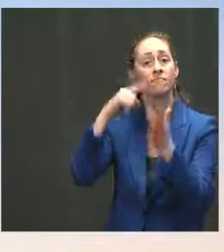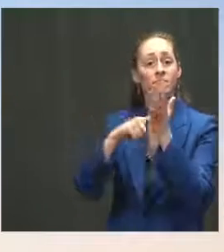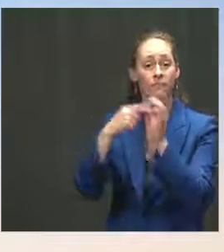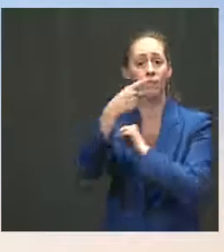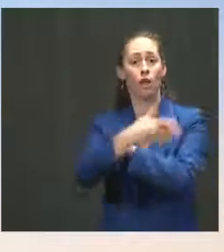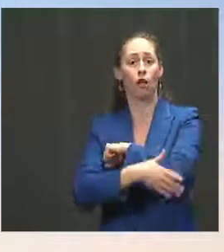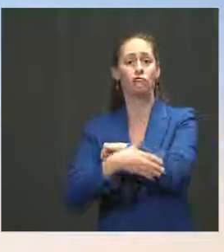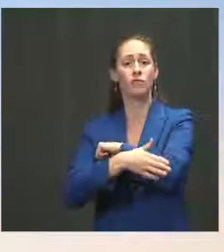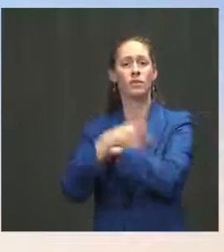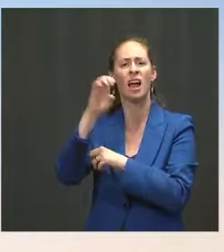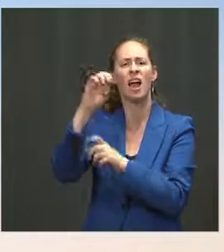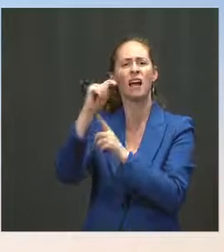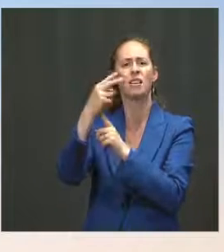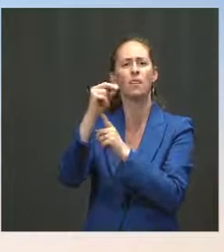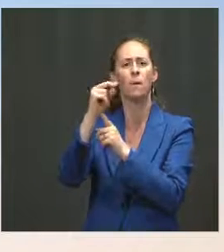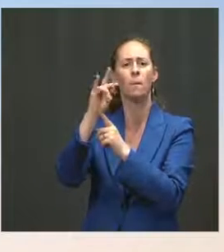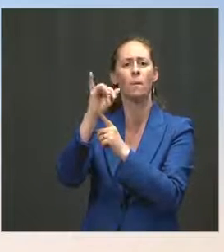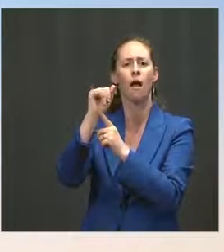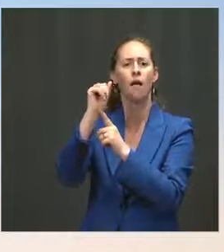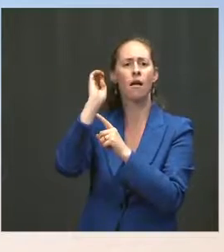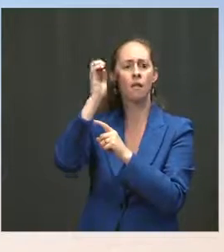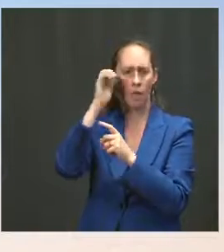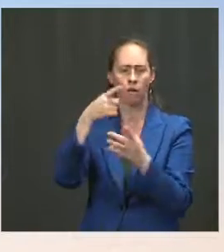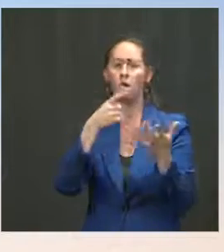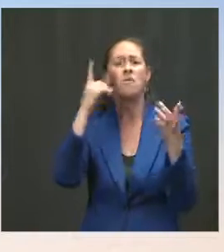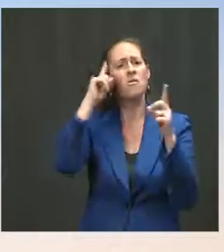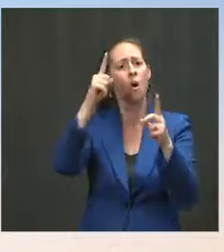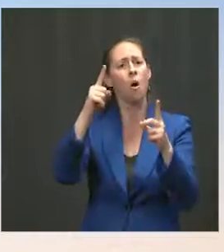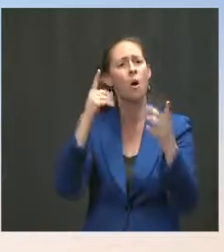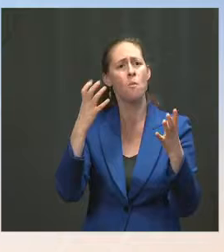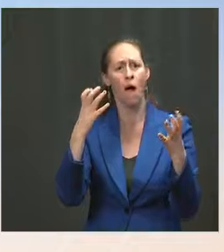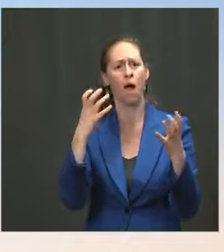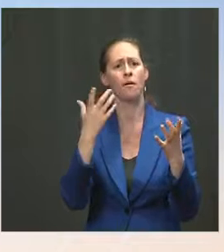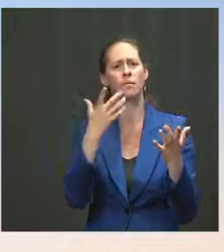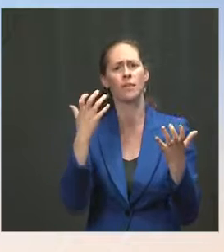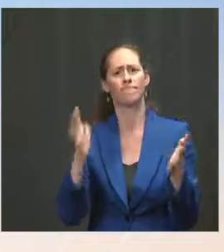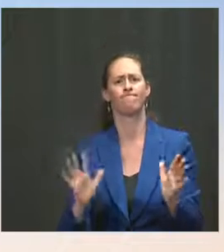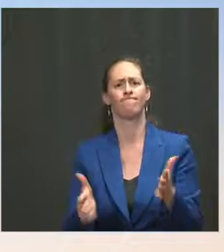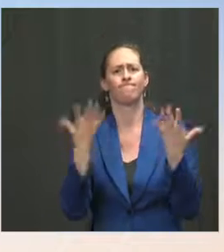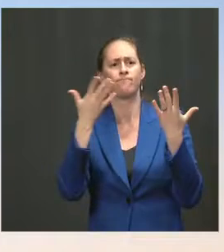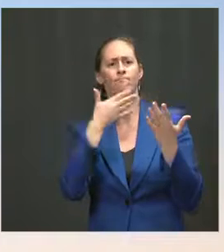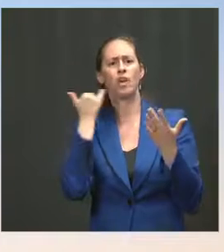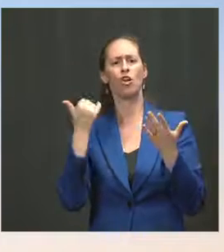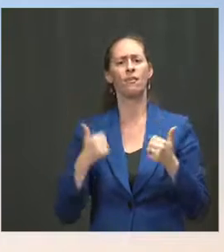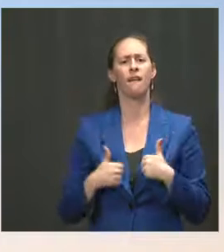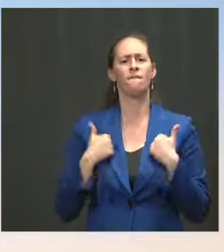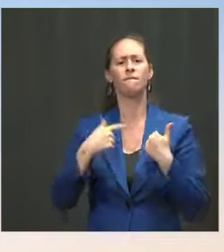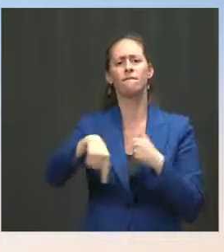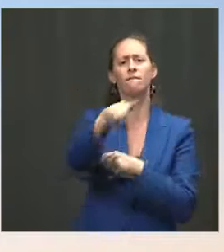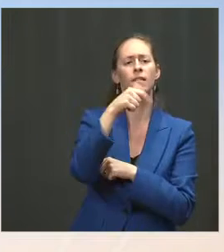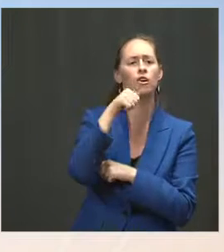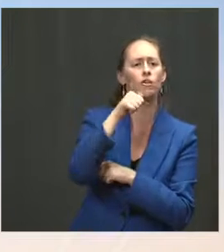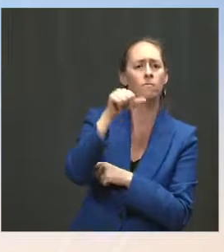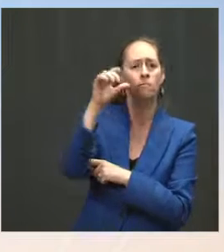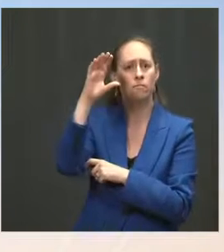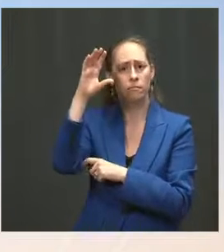And does the administration plan to do more to help stop these atrocities? Well, we are closely engaged with